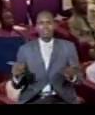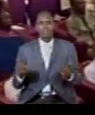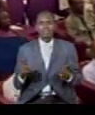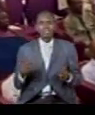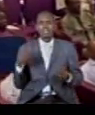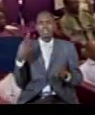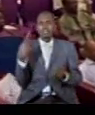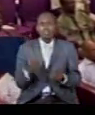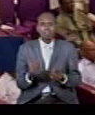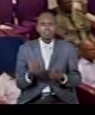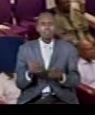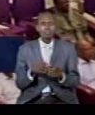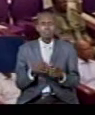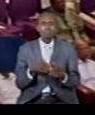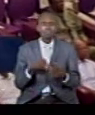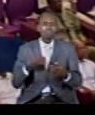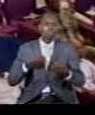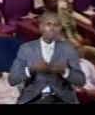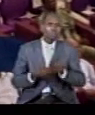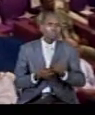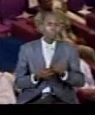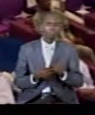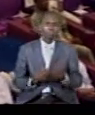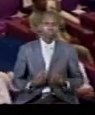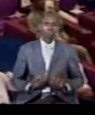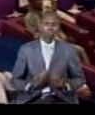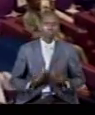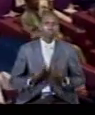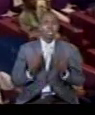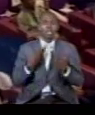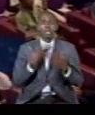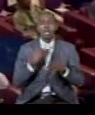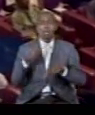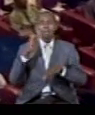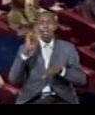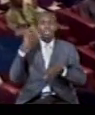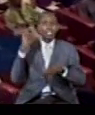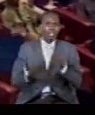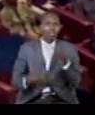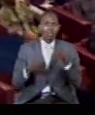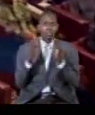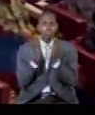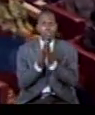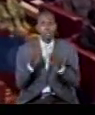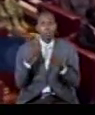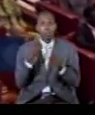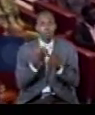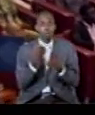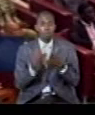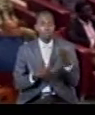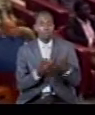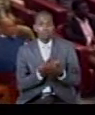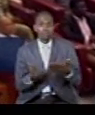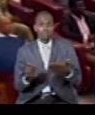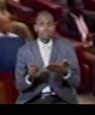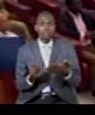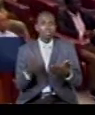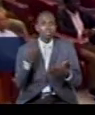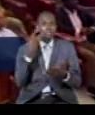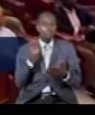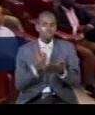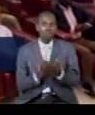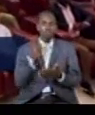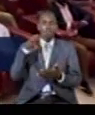of weakness started wearing out. And by the end of the prayer, according to his writing, he jumped up and